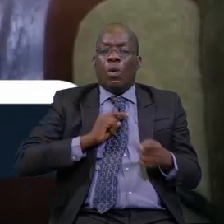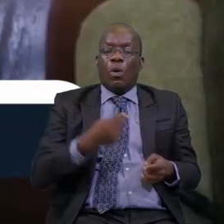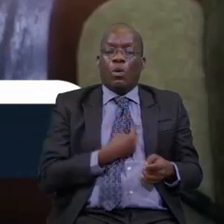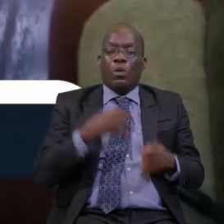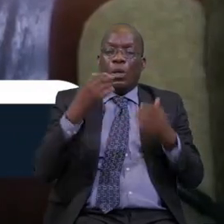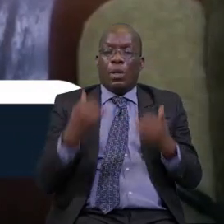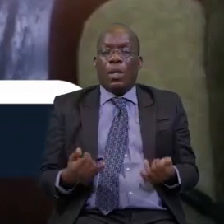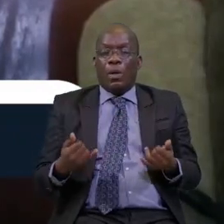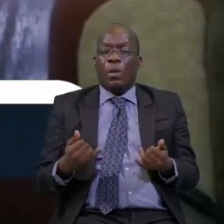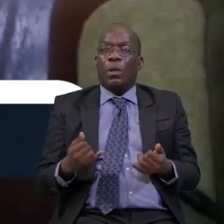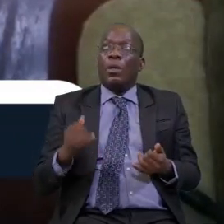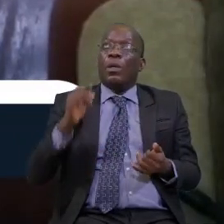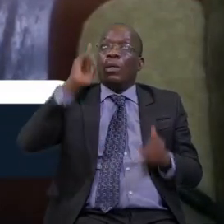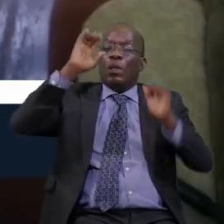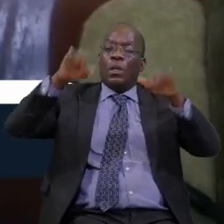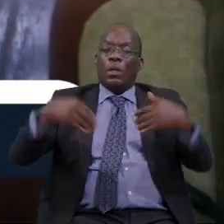he grants us